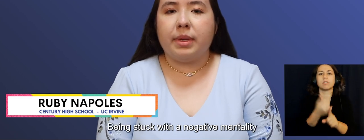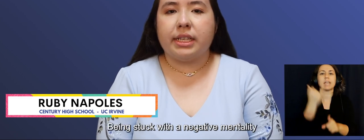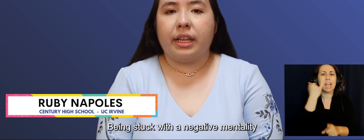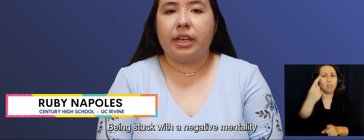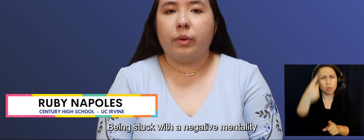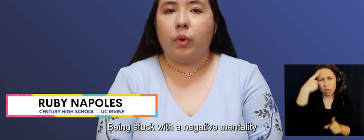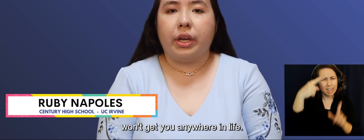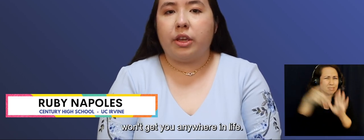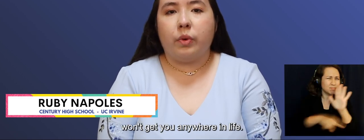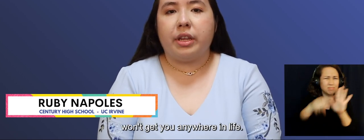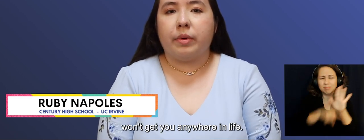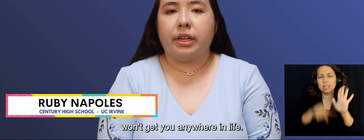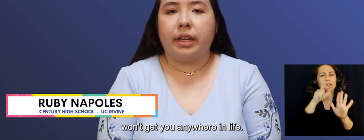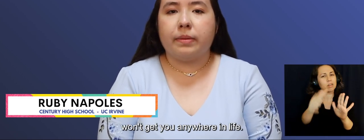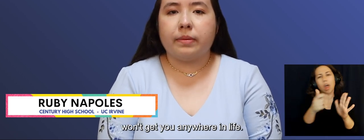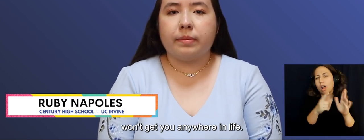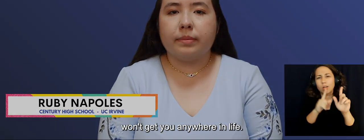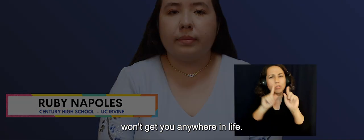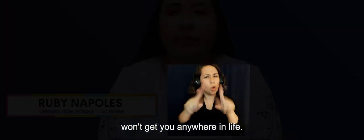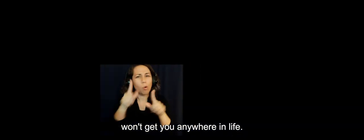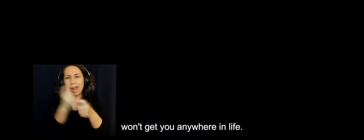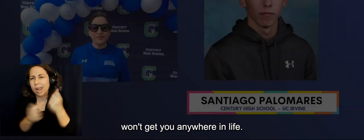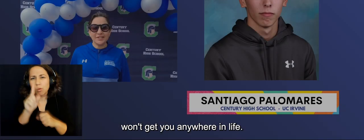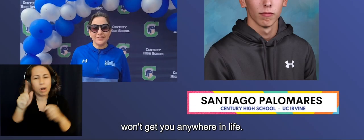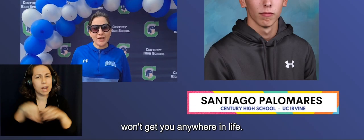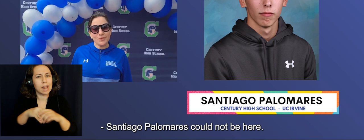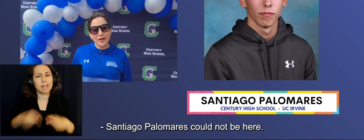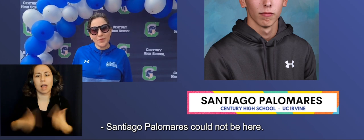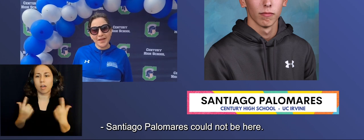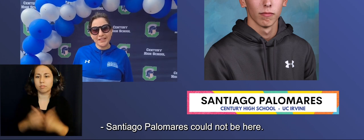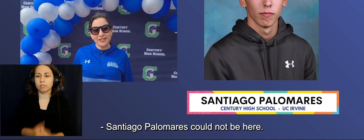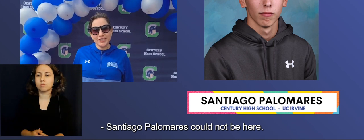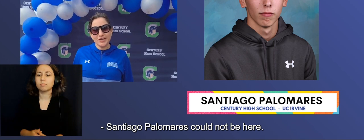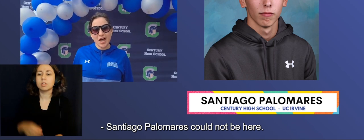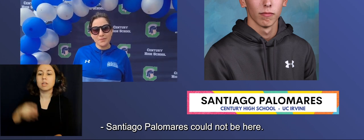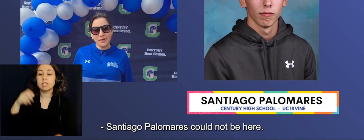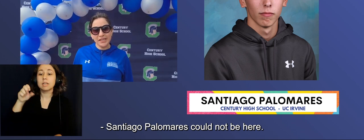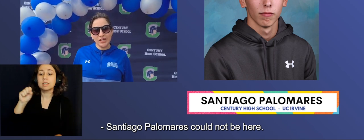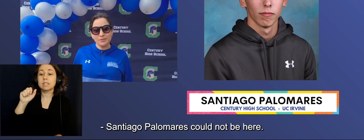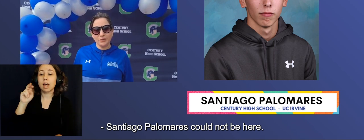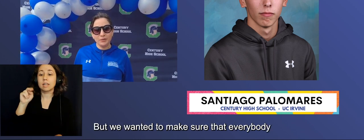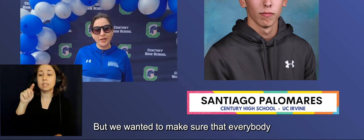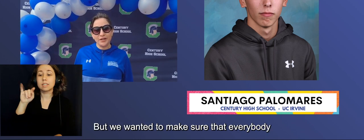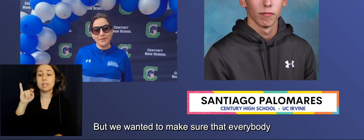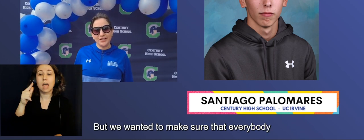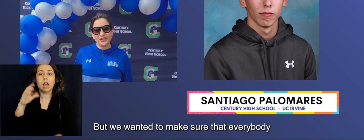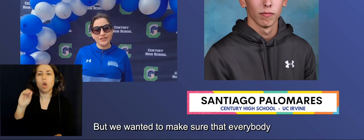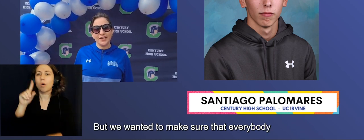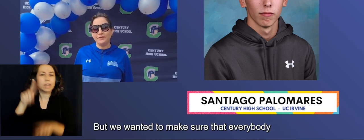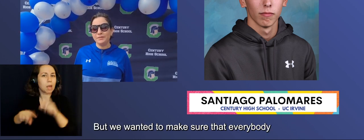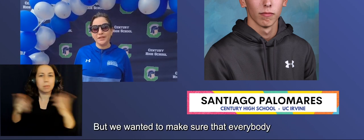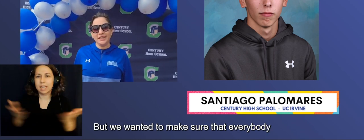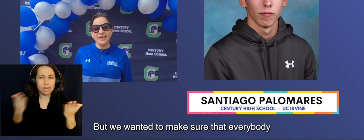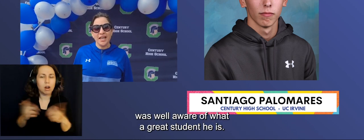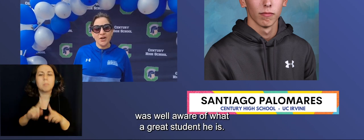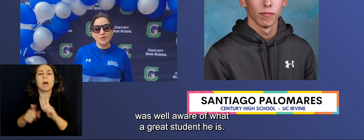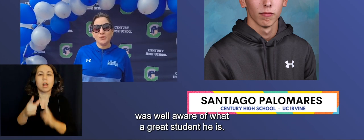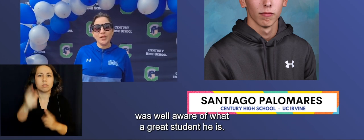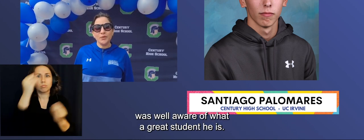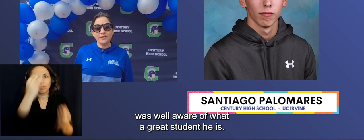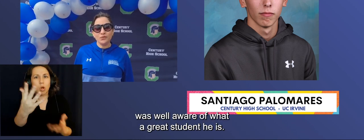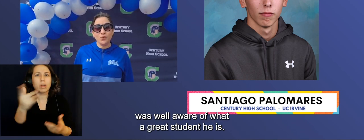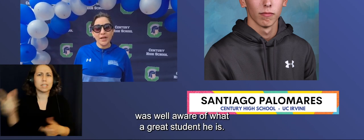with a negative mentality won't get you anywhere in life. Santiago Palomares could not be here, but we wanted to make sure that everybody